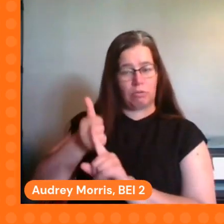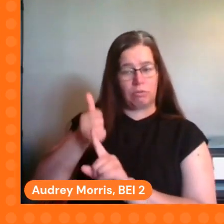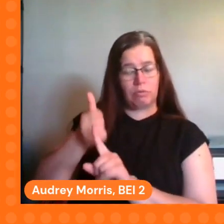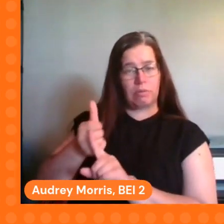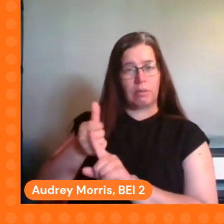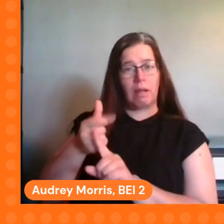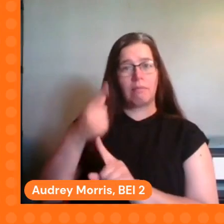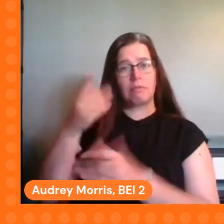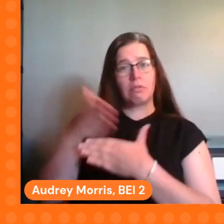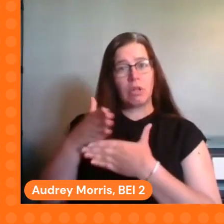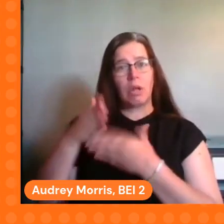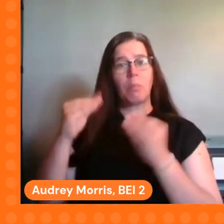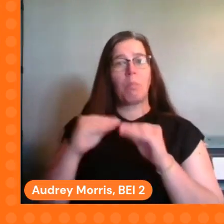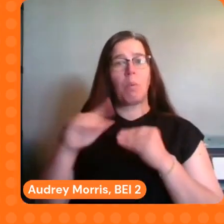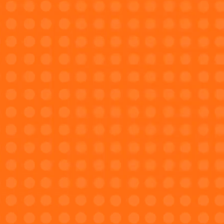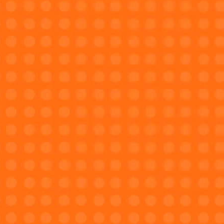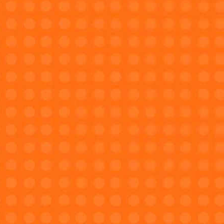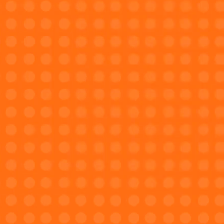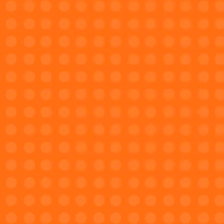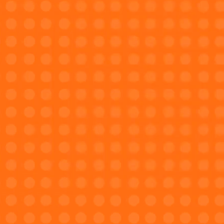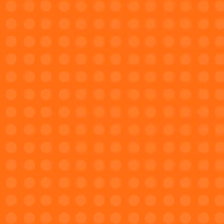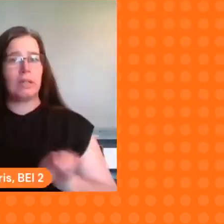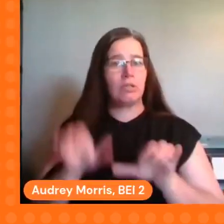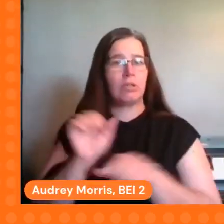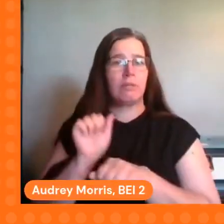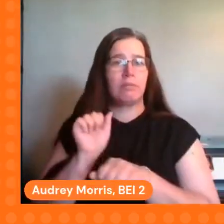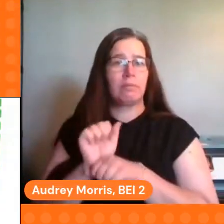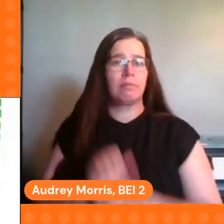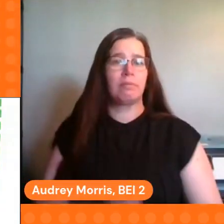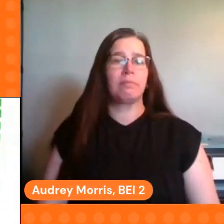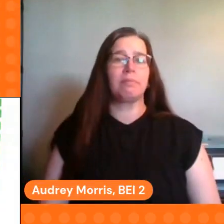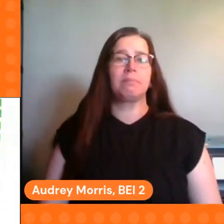us all a bit more about her initiative.